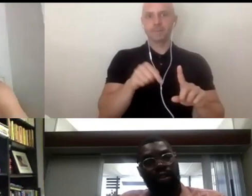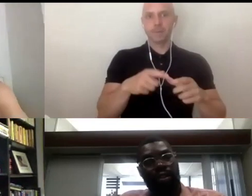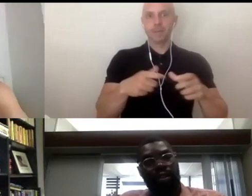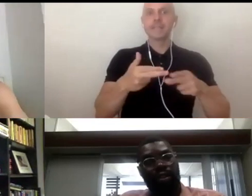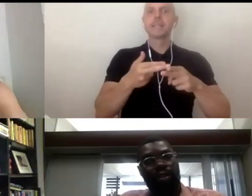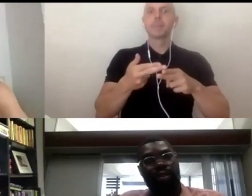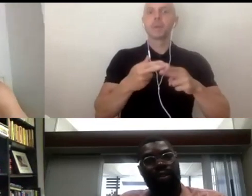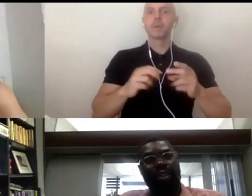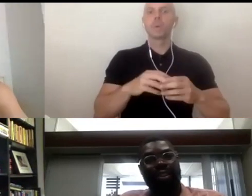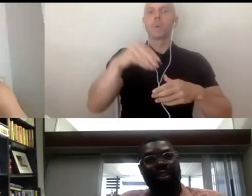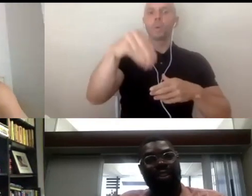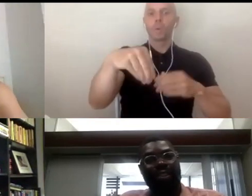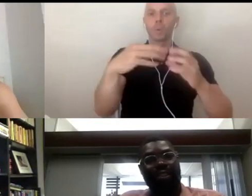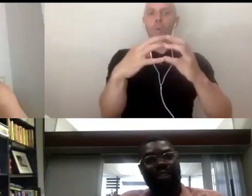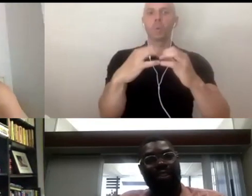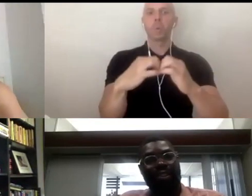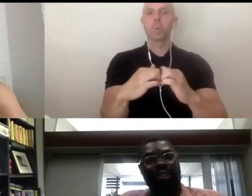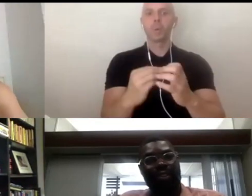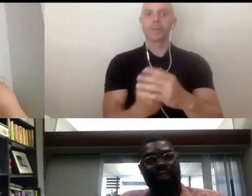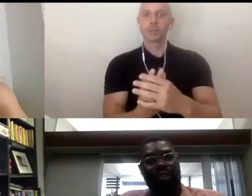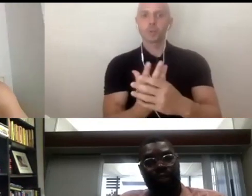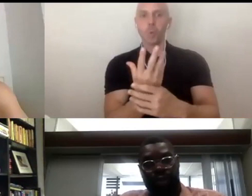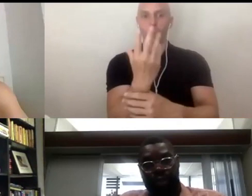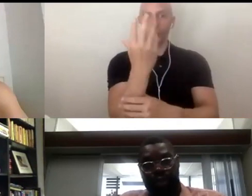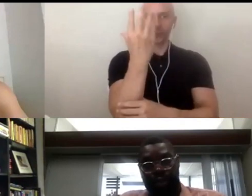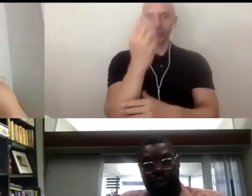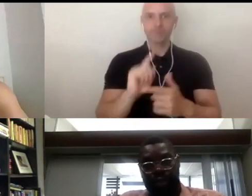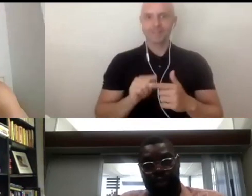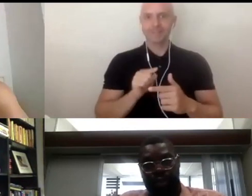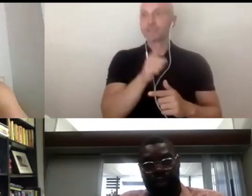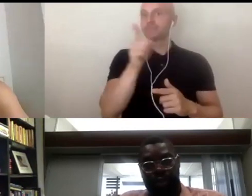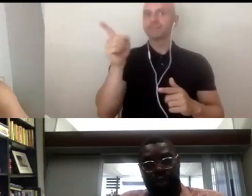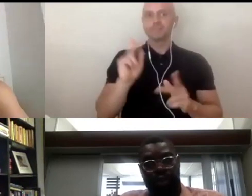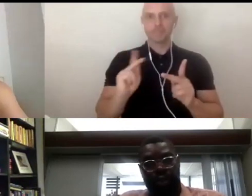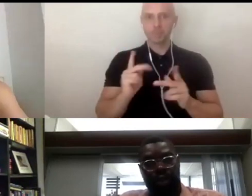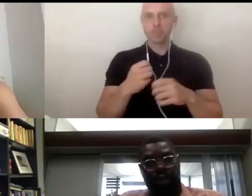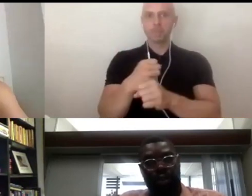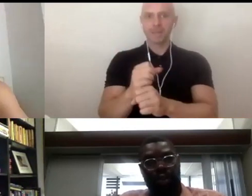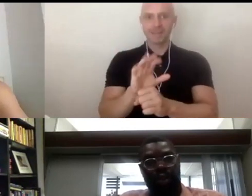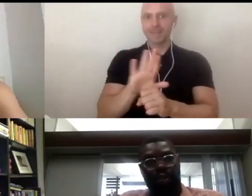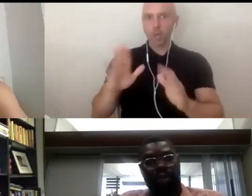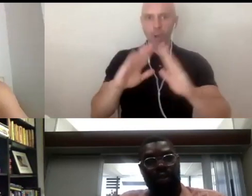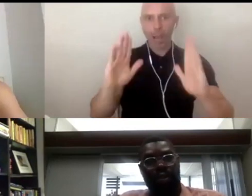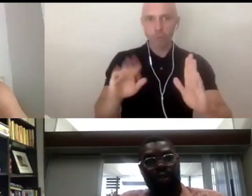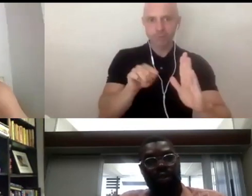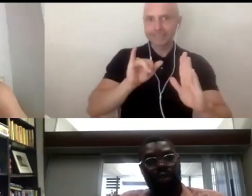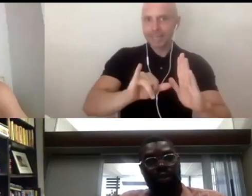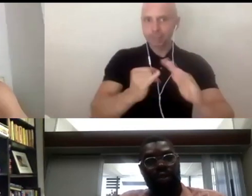to grow. And everybody's working in the comfort of their own homes. Perfect. Yeah.